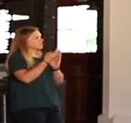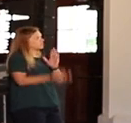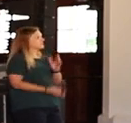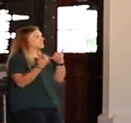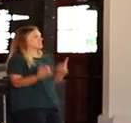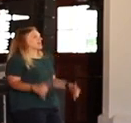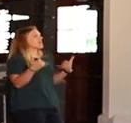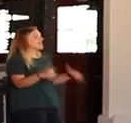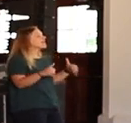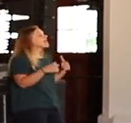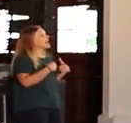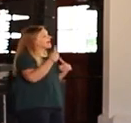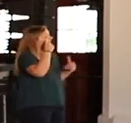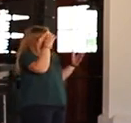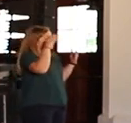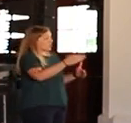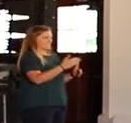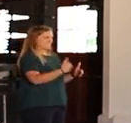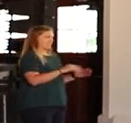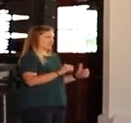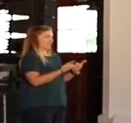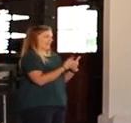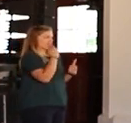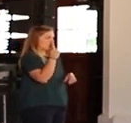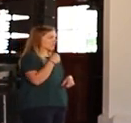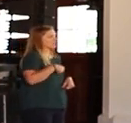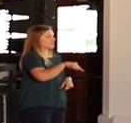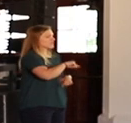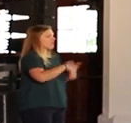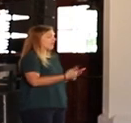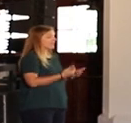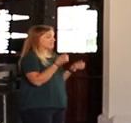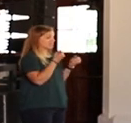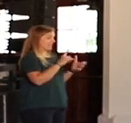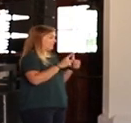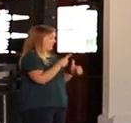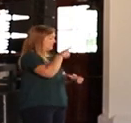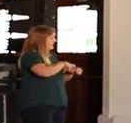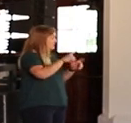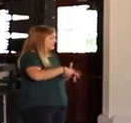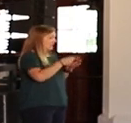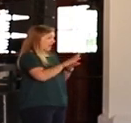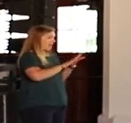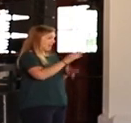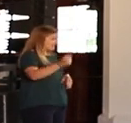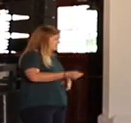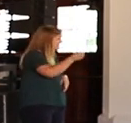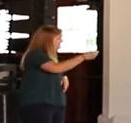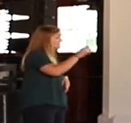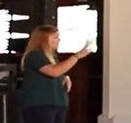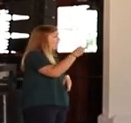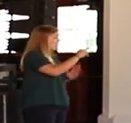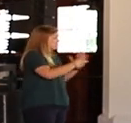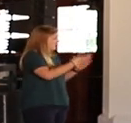think focus is a challenge for all of us. And for many students, entering college is the first time you've been put in control of your